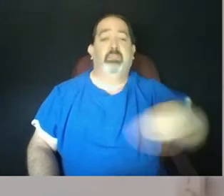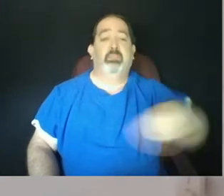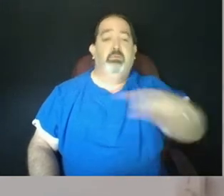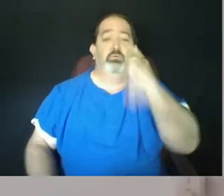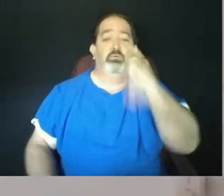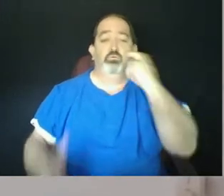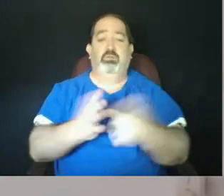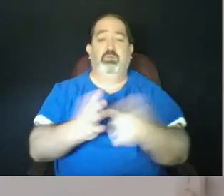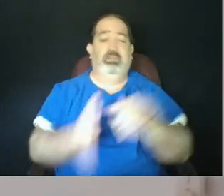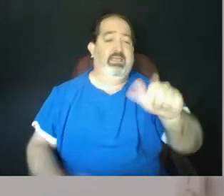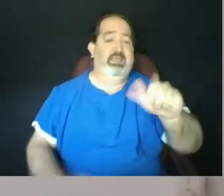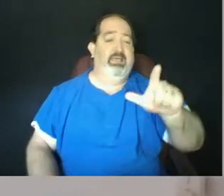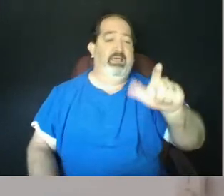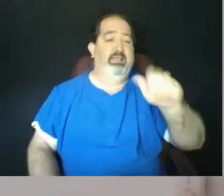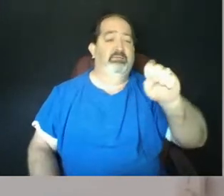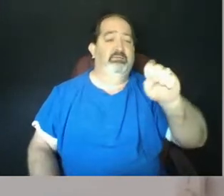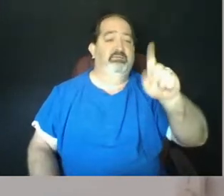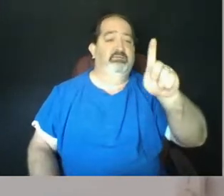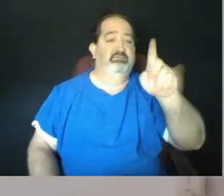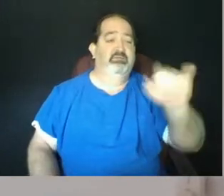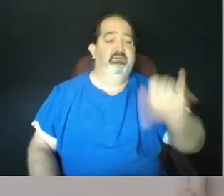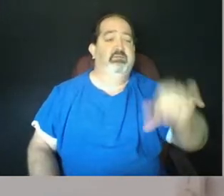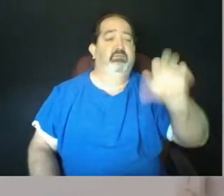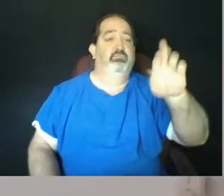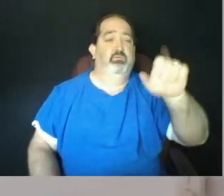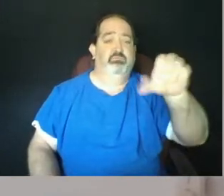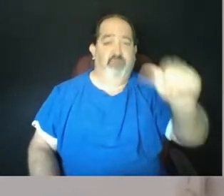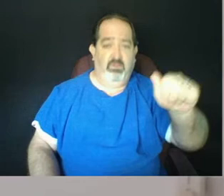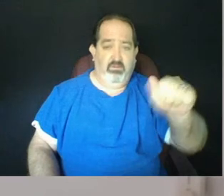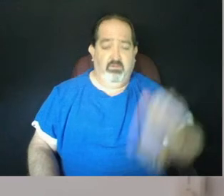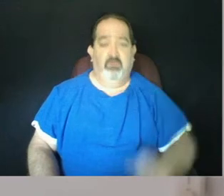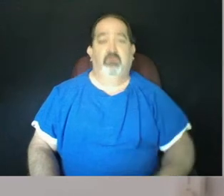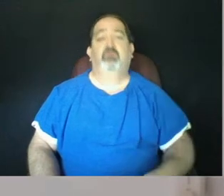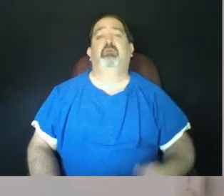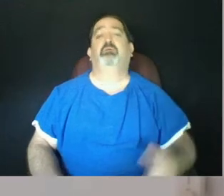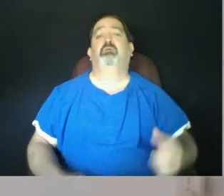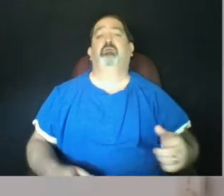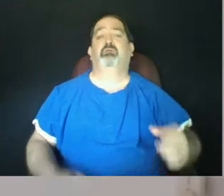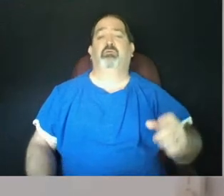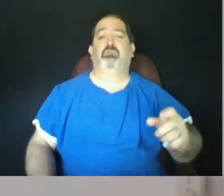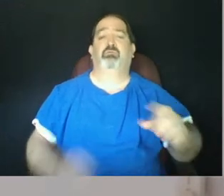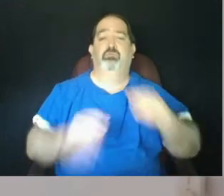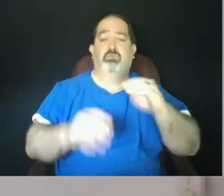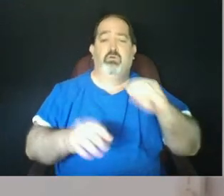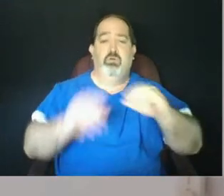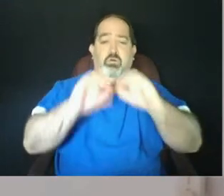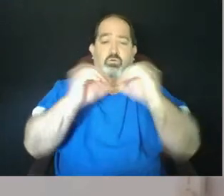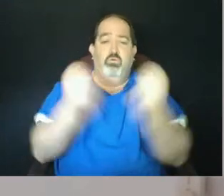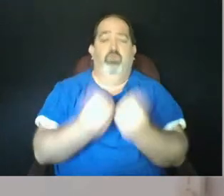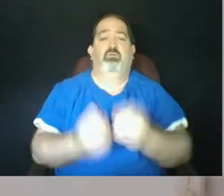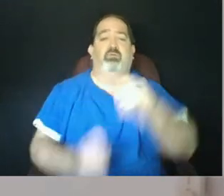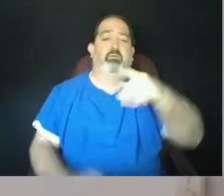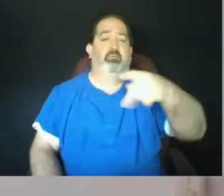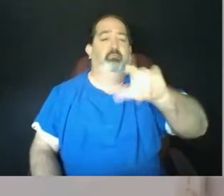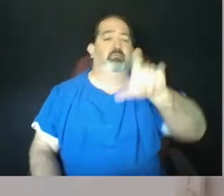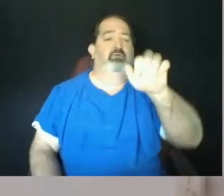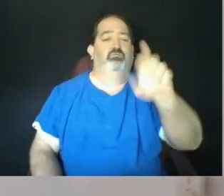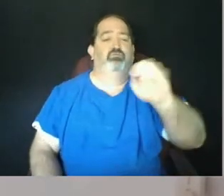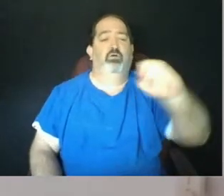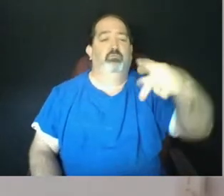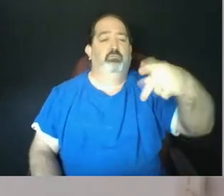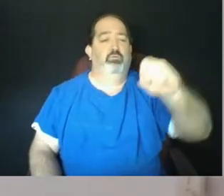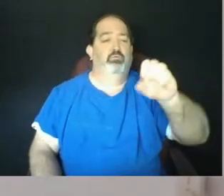recognize Aliskai Rozo. The Order of the Pillars of Poseidon was created to recognize